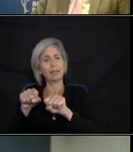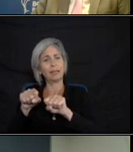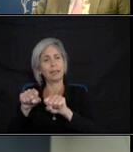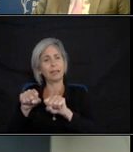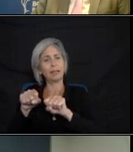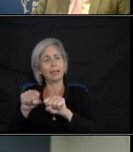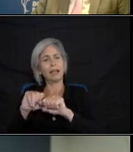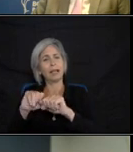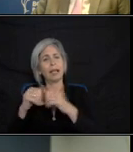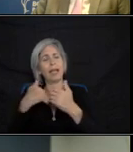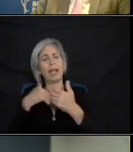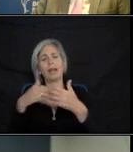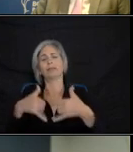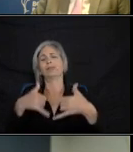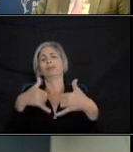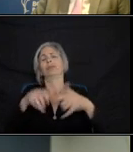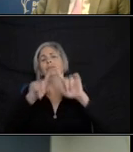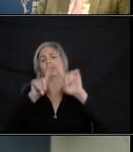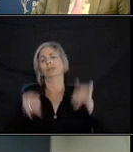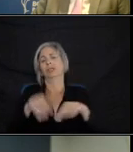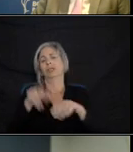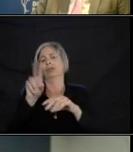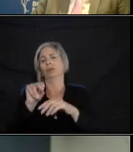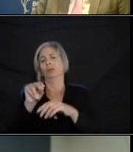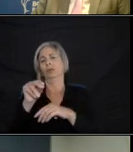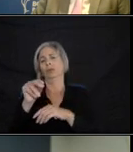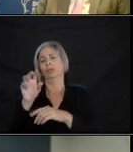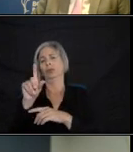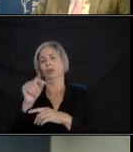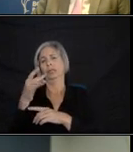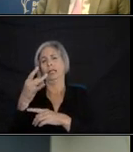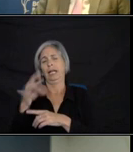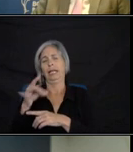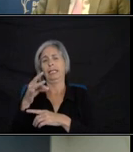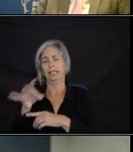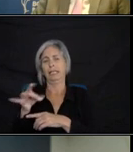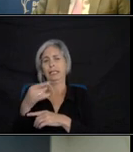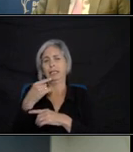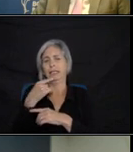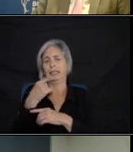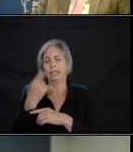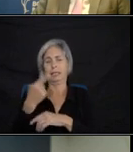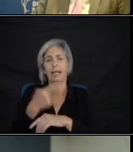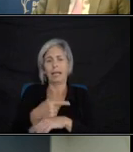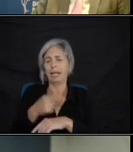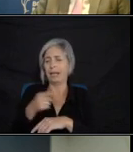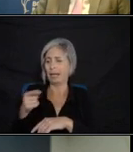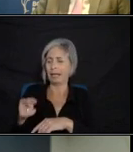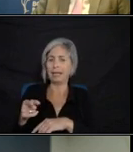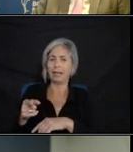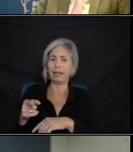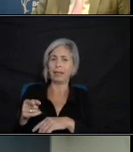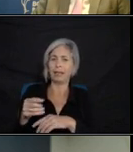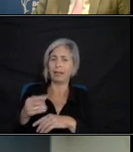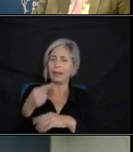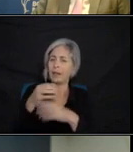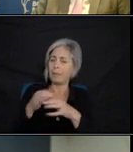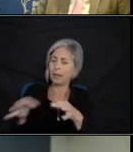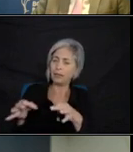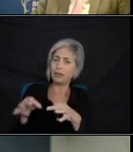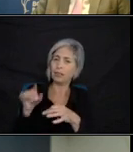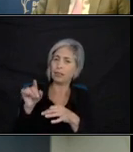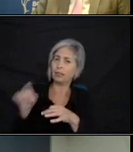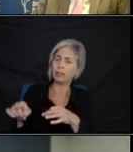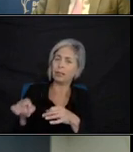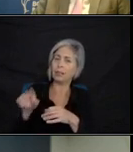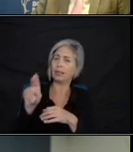had a proclamation in 2018. National Gopher Tortoise Day. This day was also a mention of Nichols Boulevard was